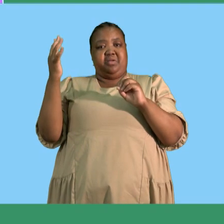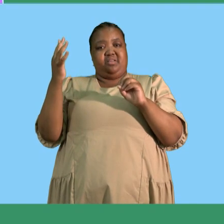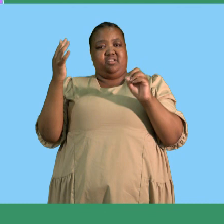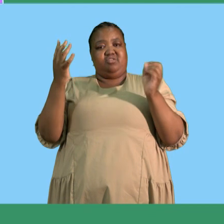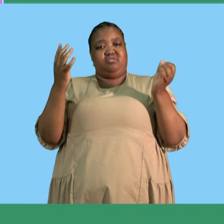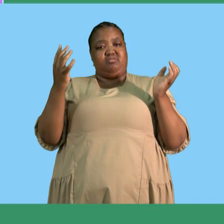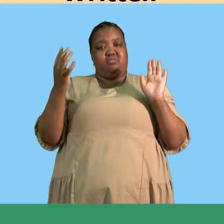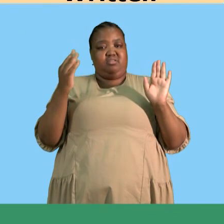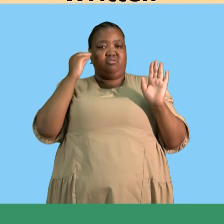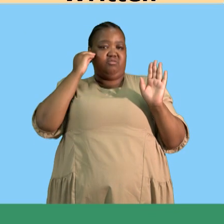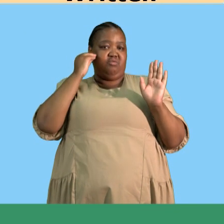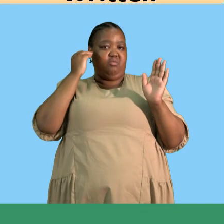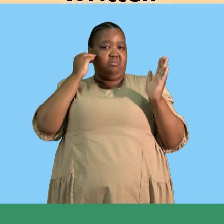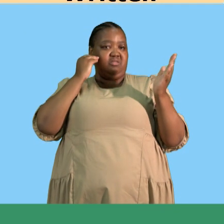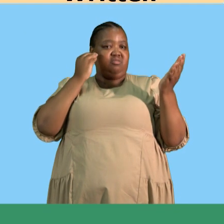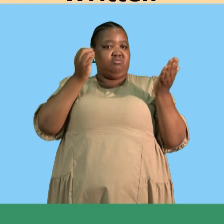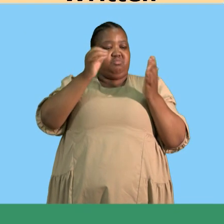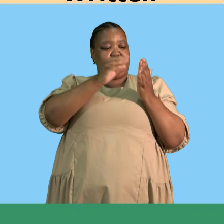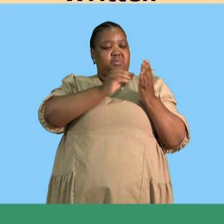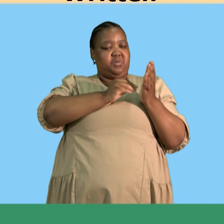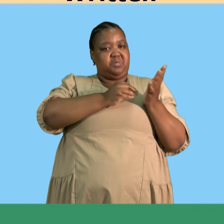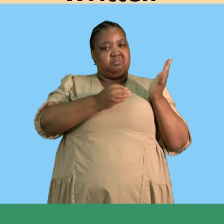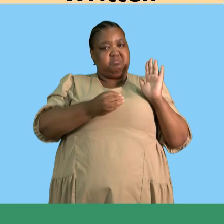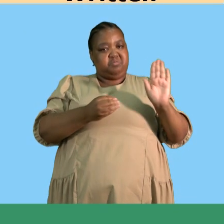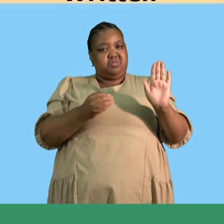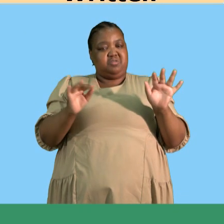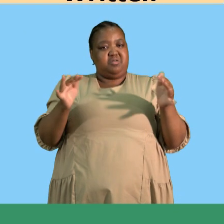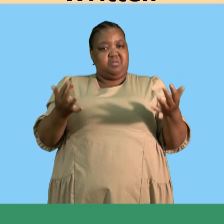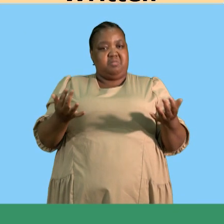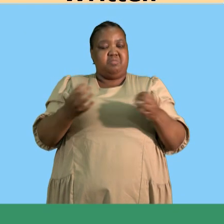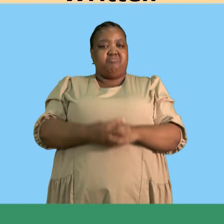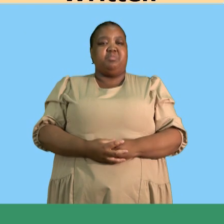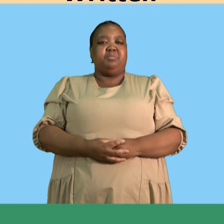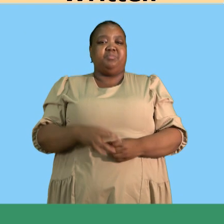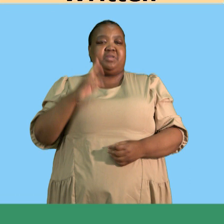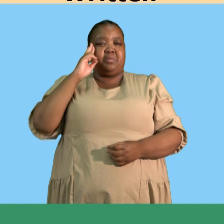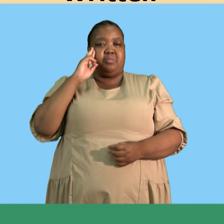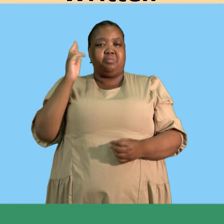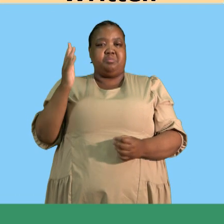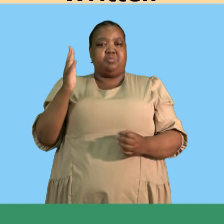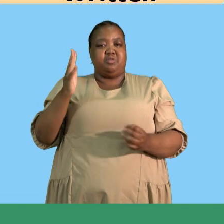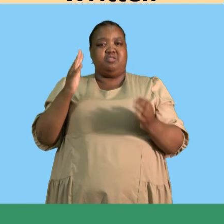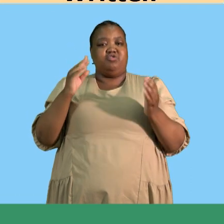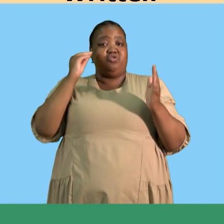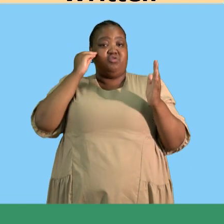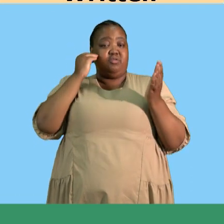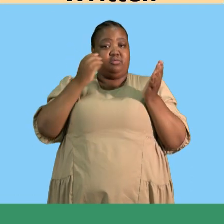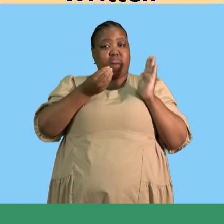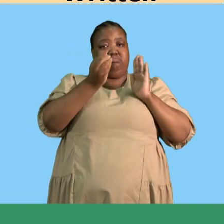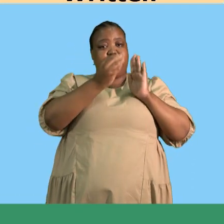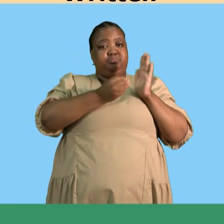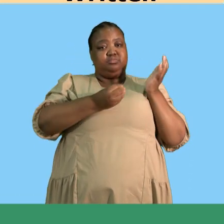of business information. Now, remember that with presentation, you need to know the factors to